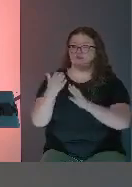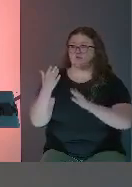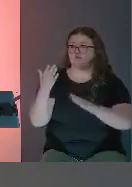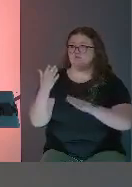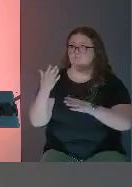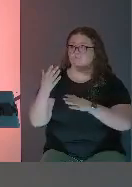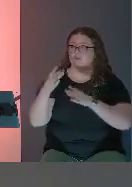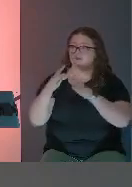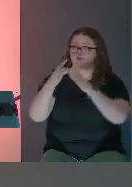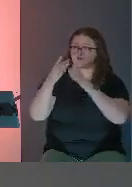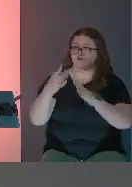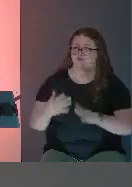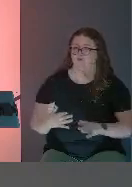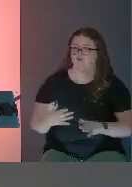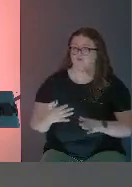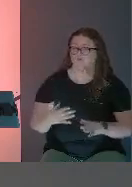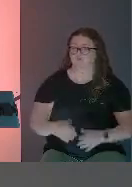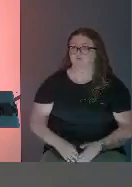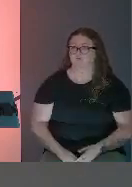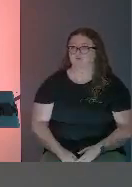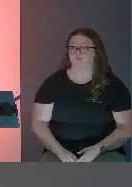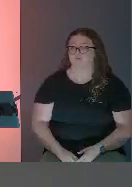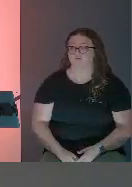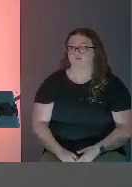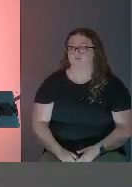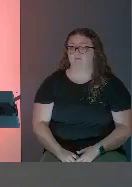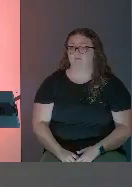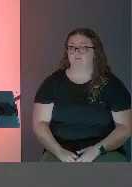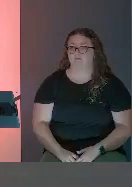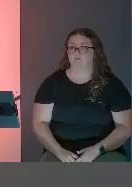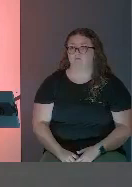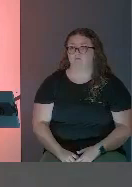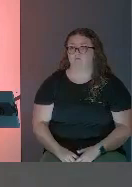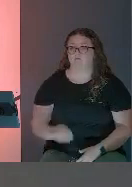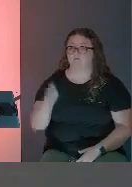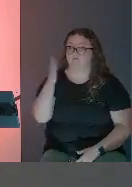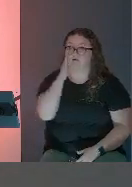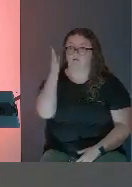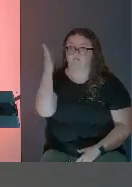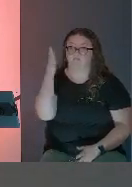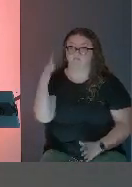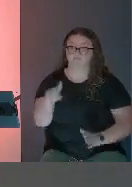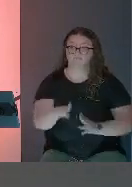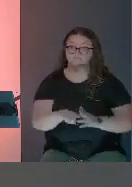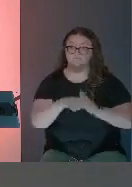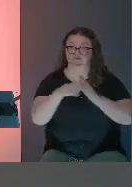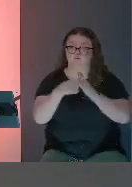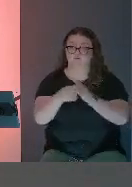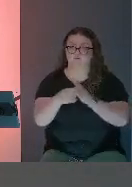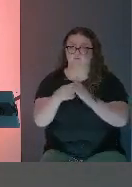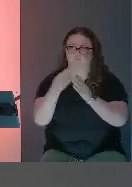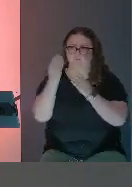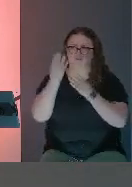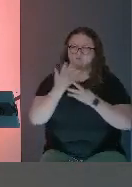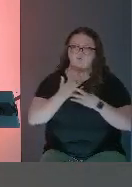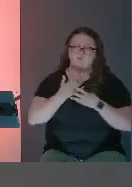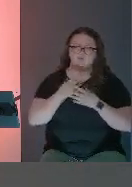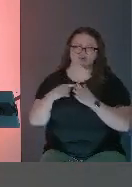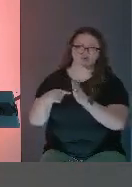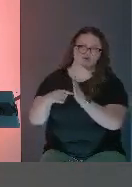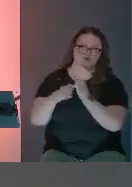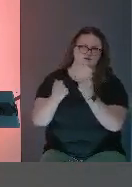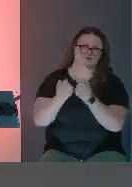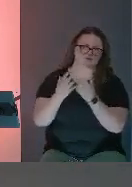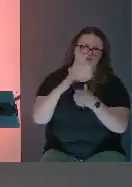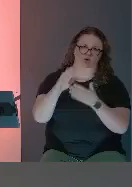be. Amen. And as God begins to reveal to us and make known to us this